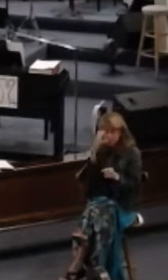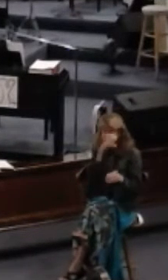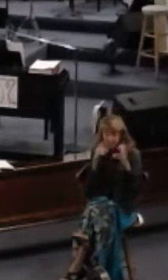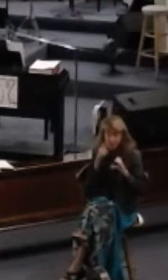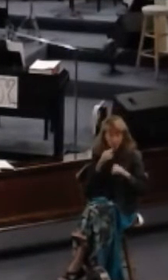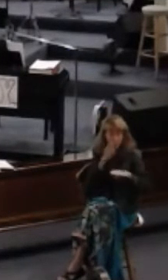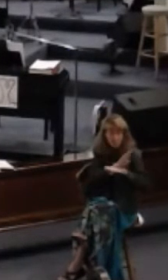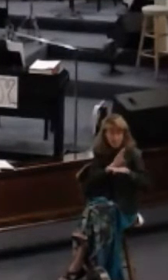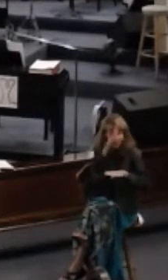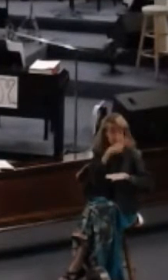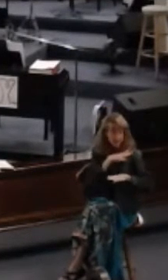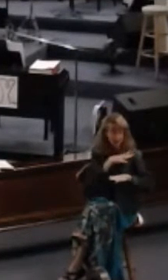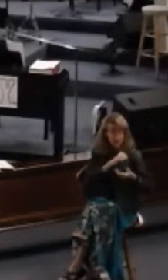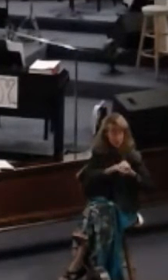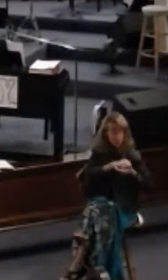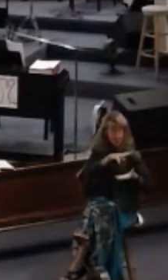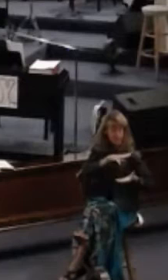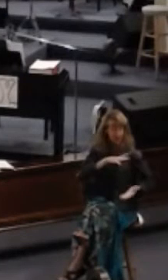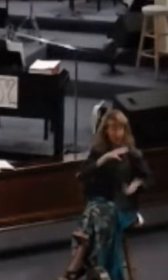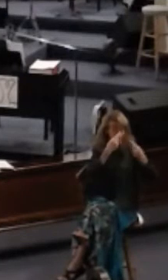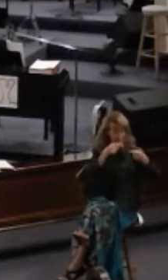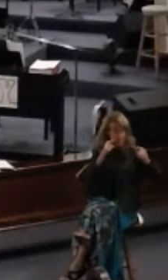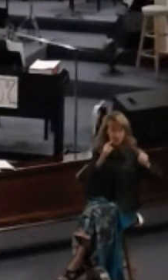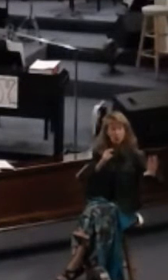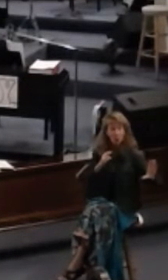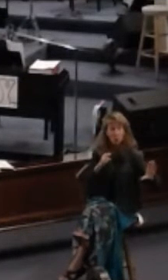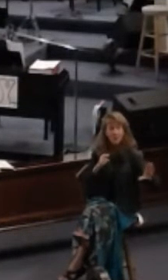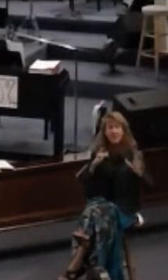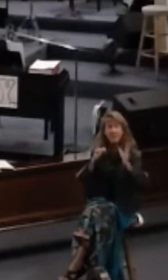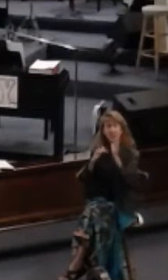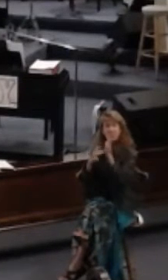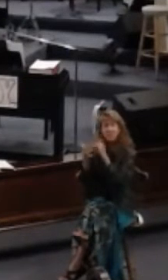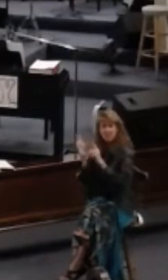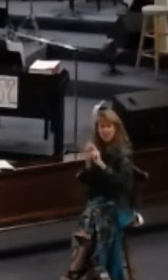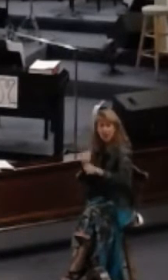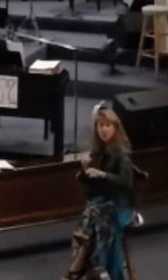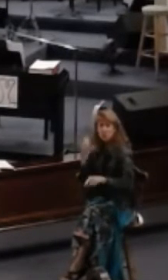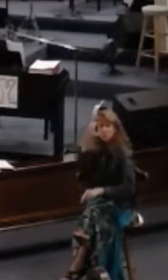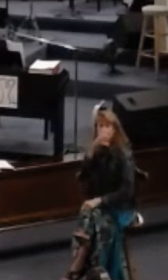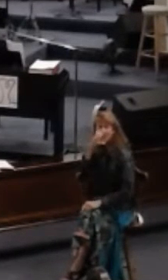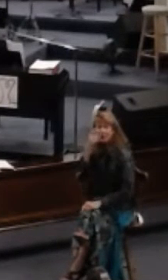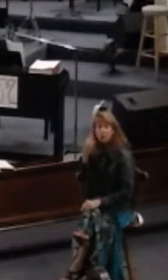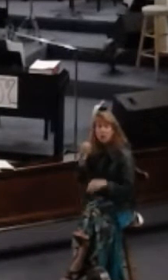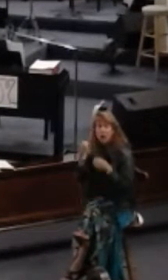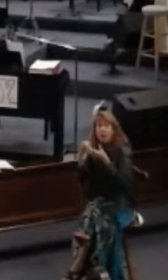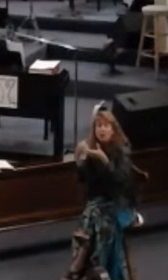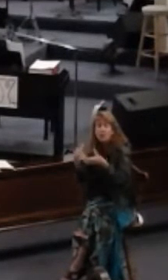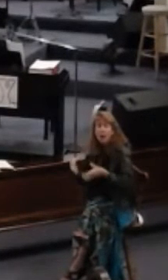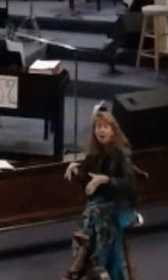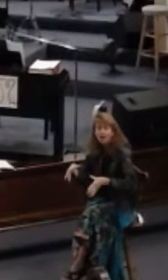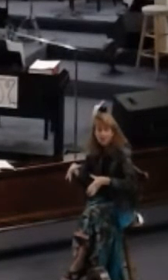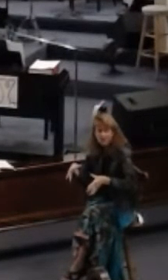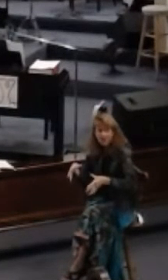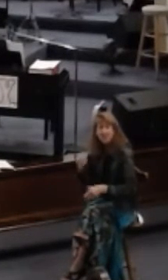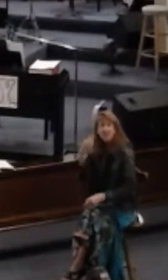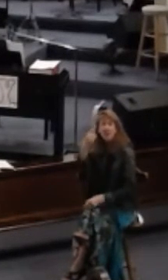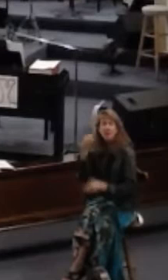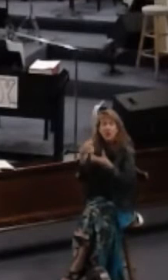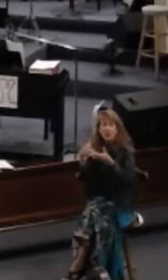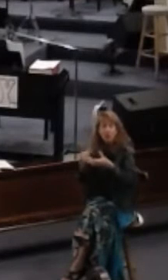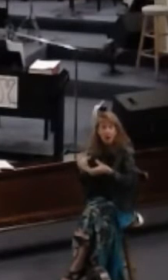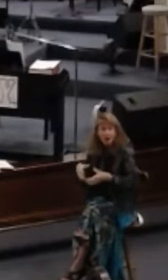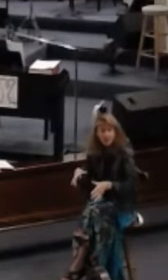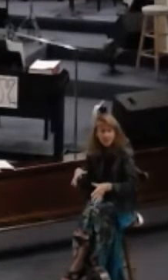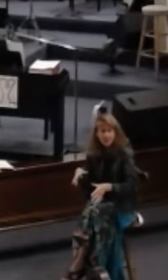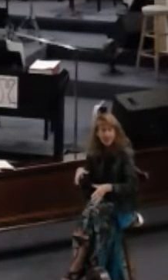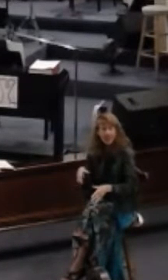that. He said, the Son of Man came to seek and to save the lost. In Luke chapter 5, verse 32, he